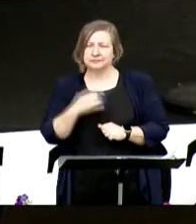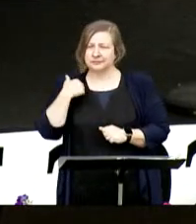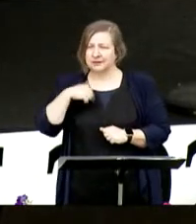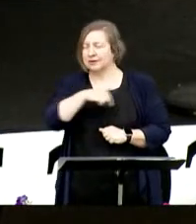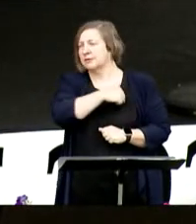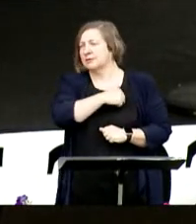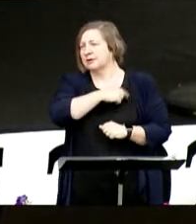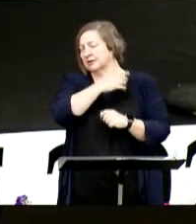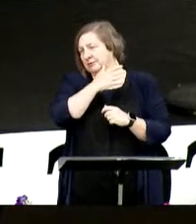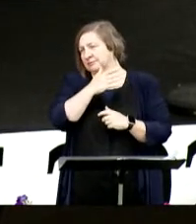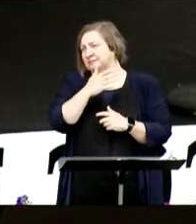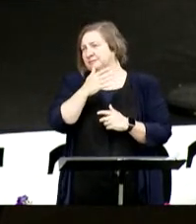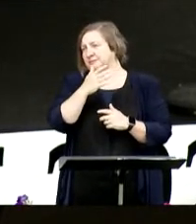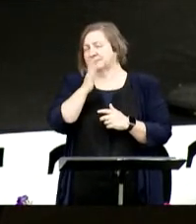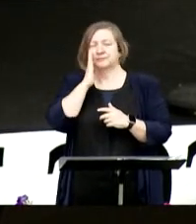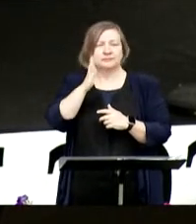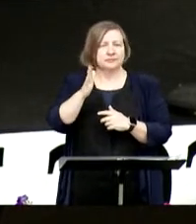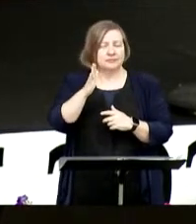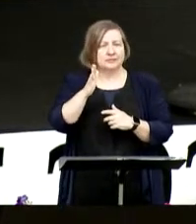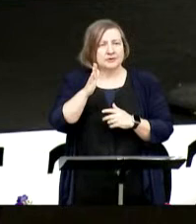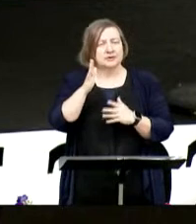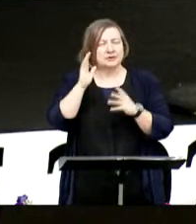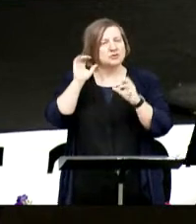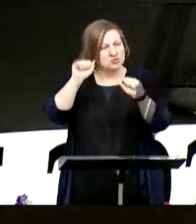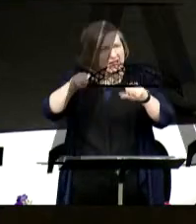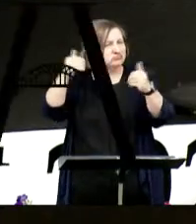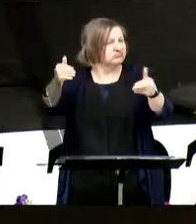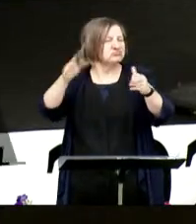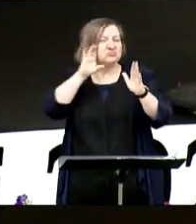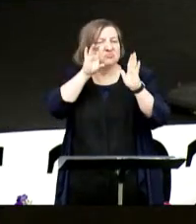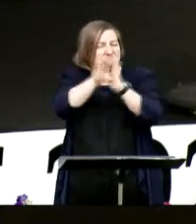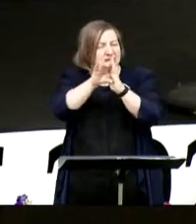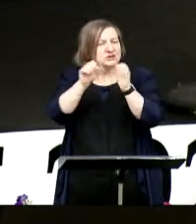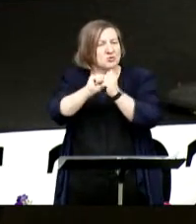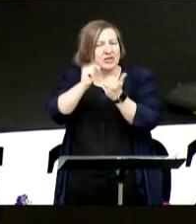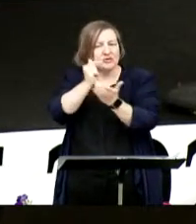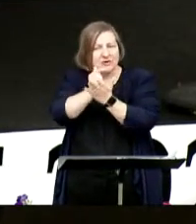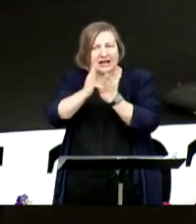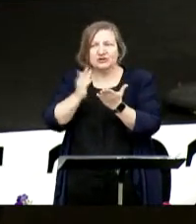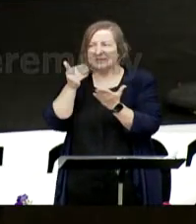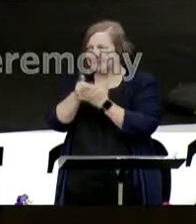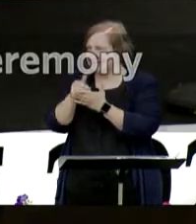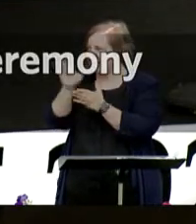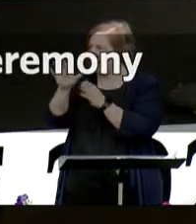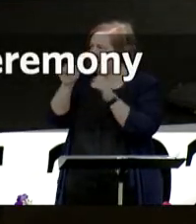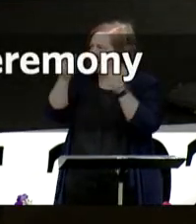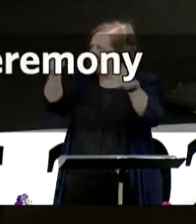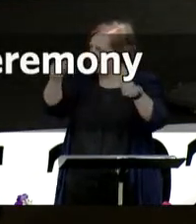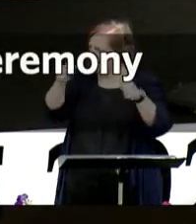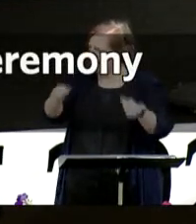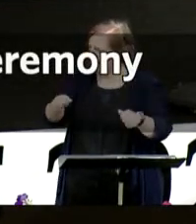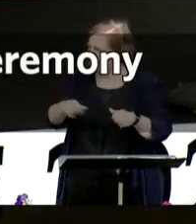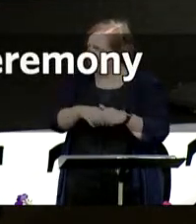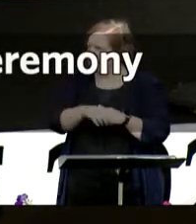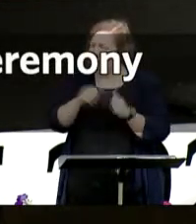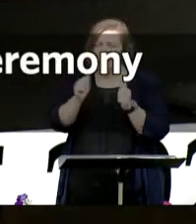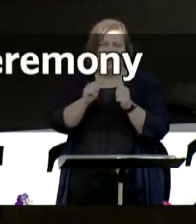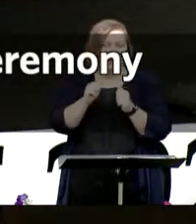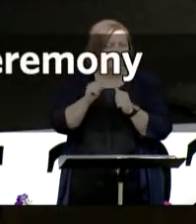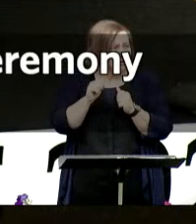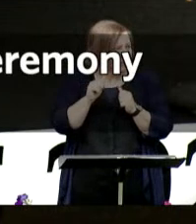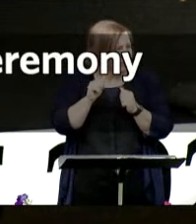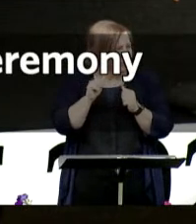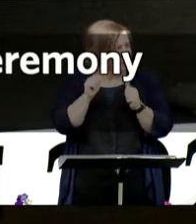free to take a picture with our graduate by their posters. With our